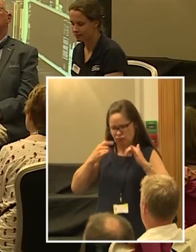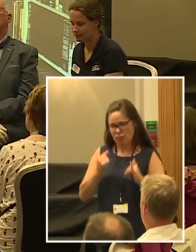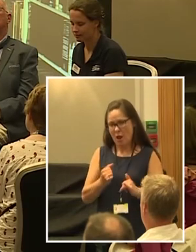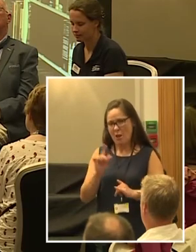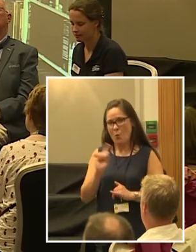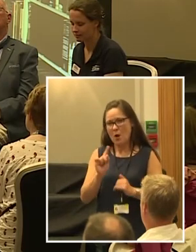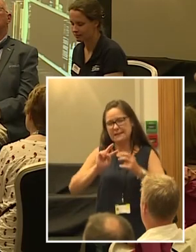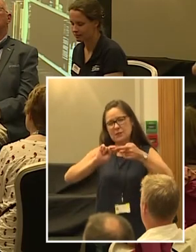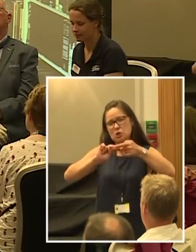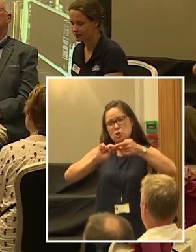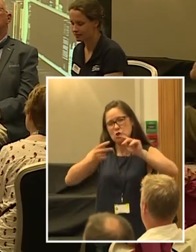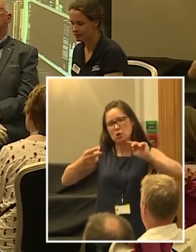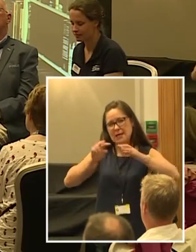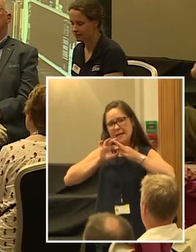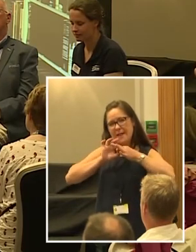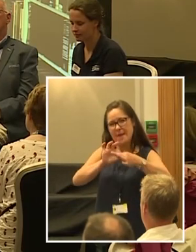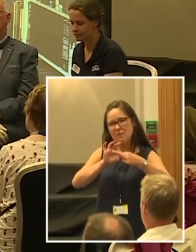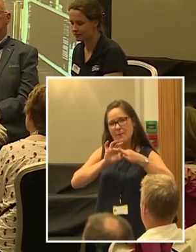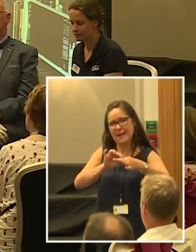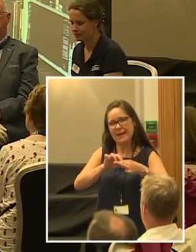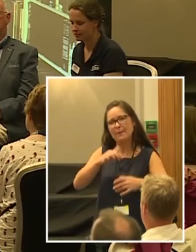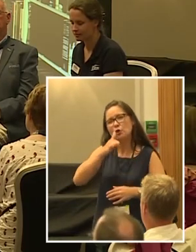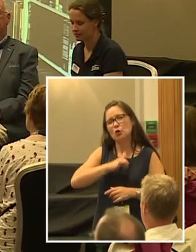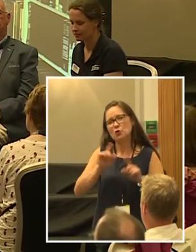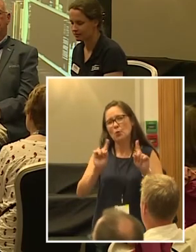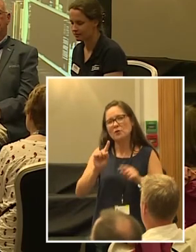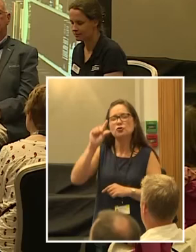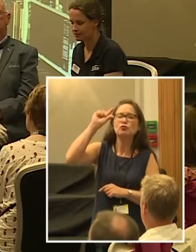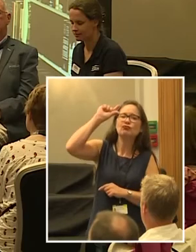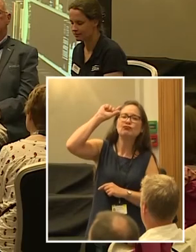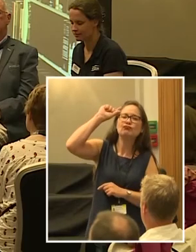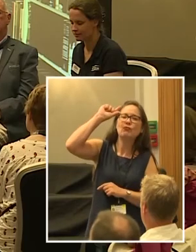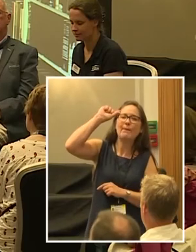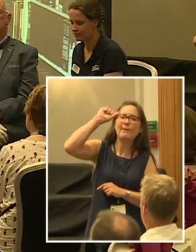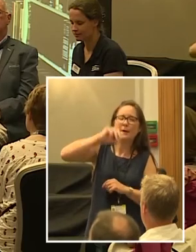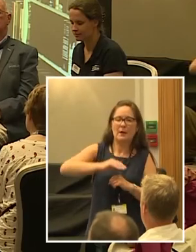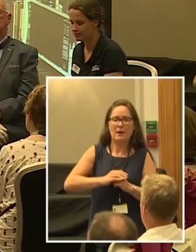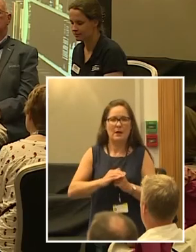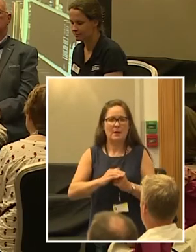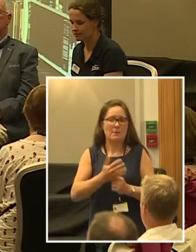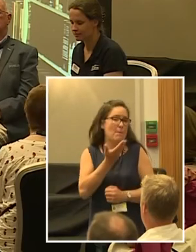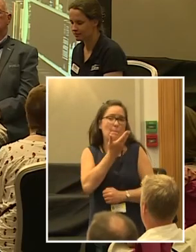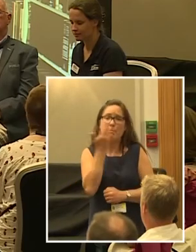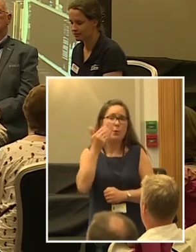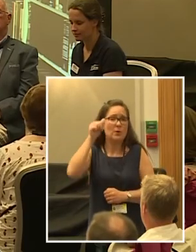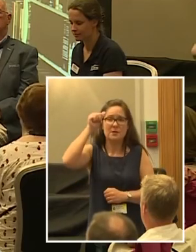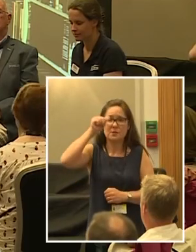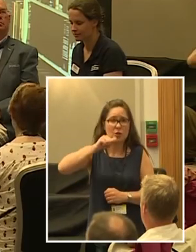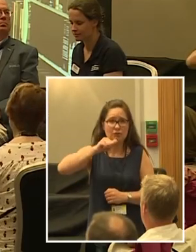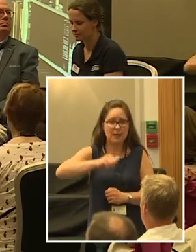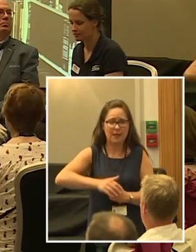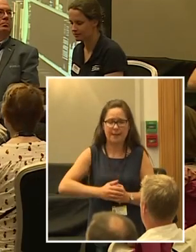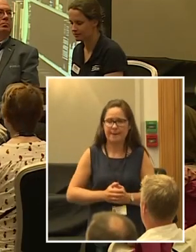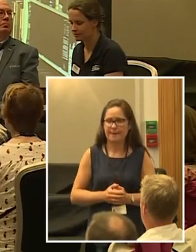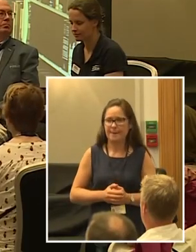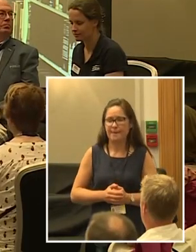gene therapy using drops. So this will be gene therapy without surgery, and